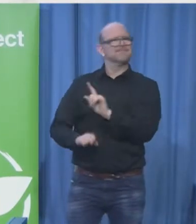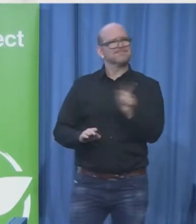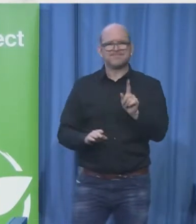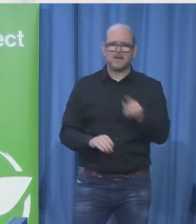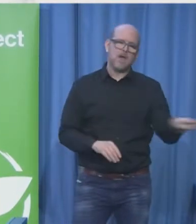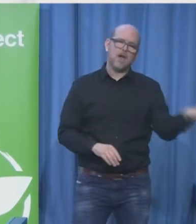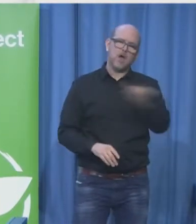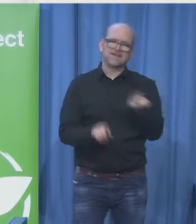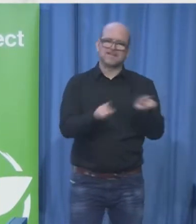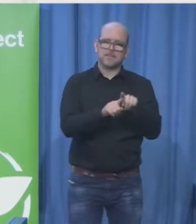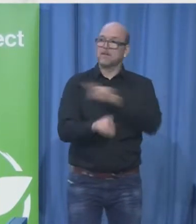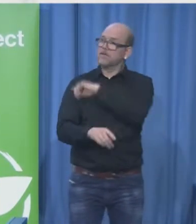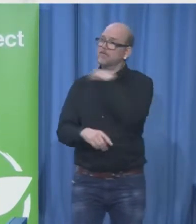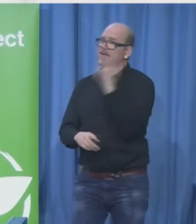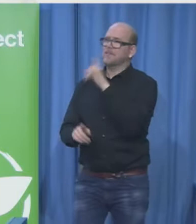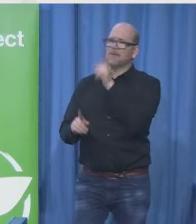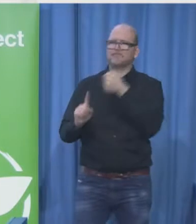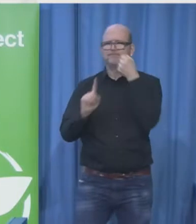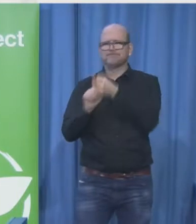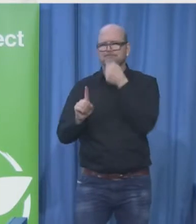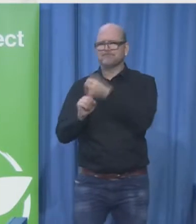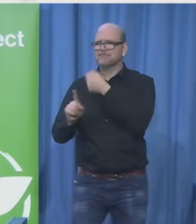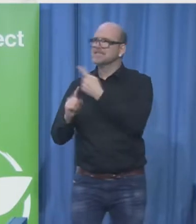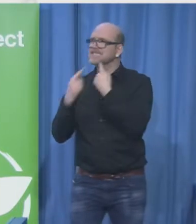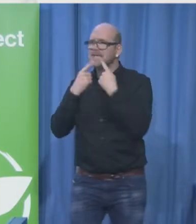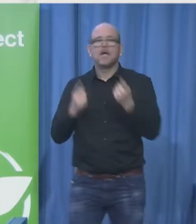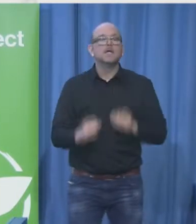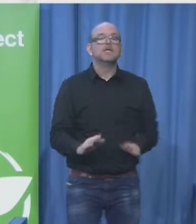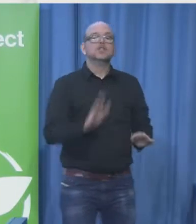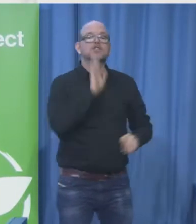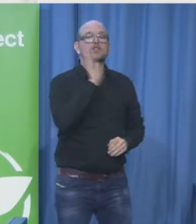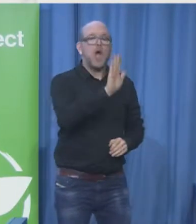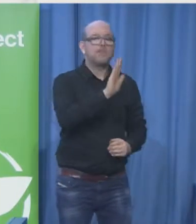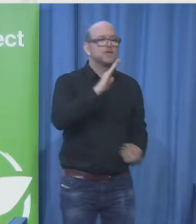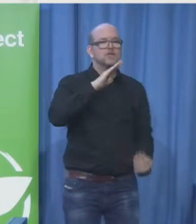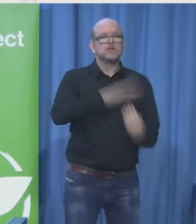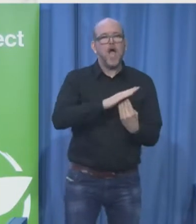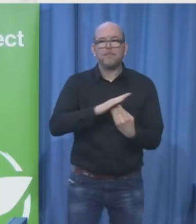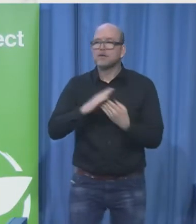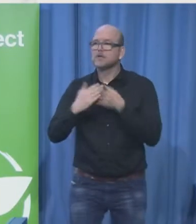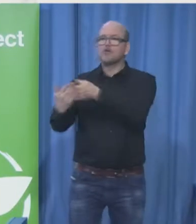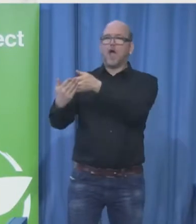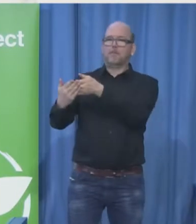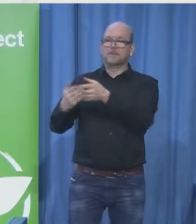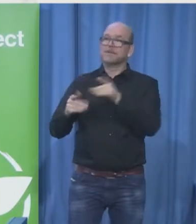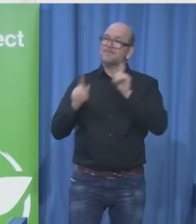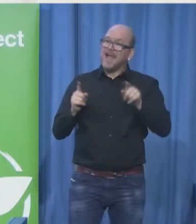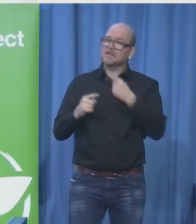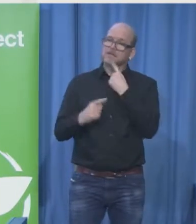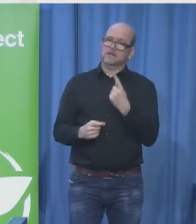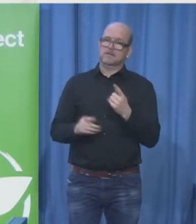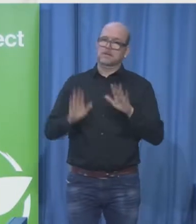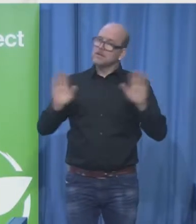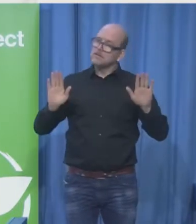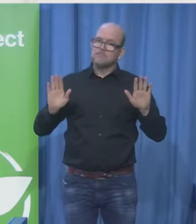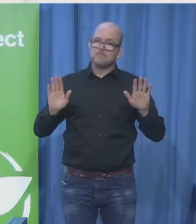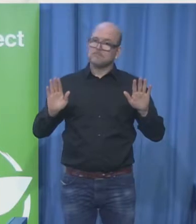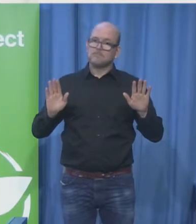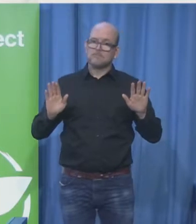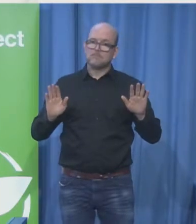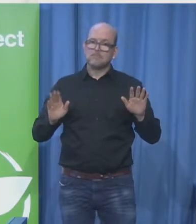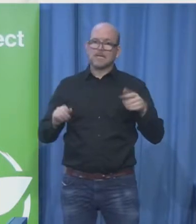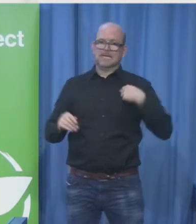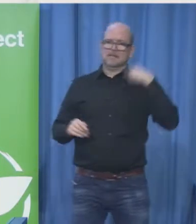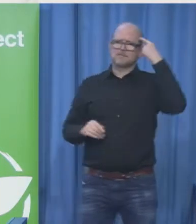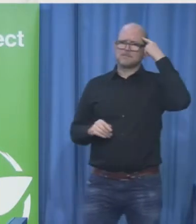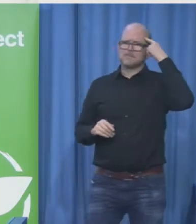a journalist, I created the NGO Escola De Gente,